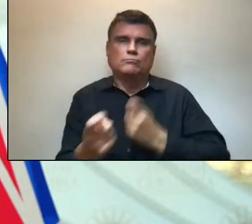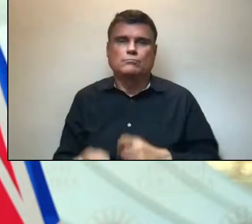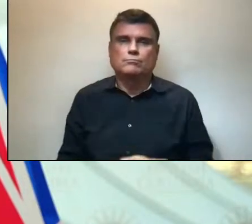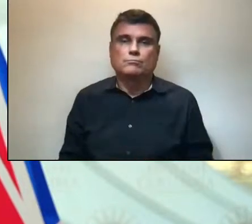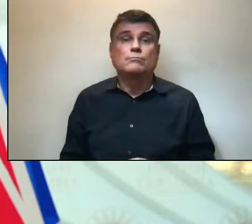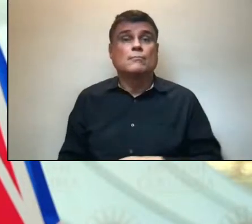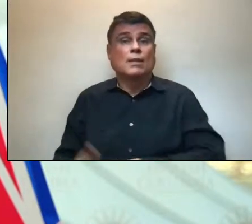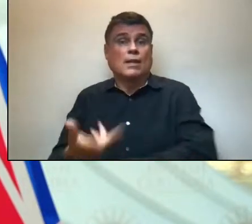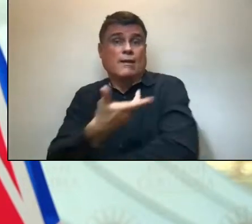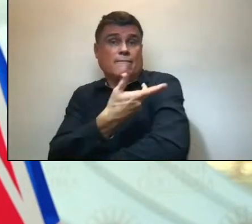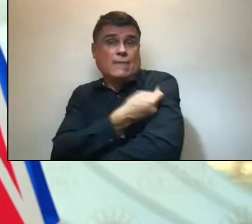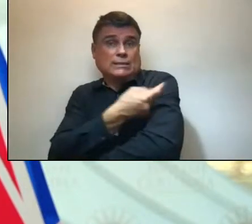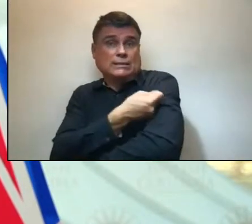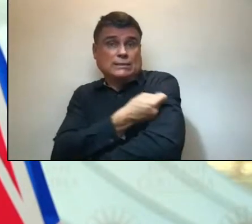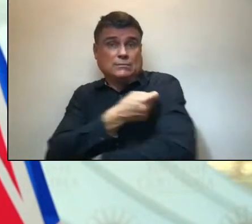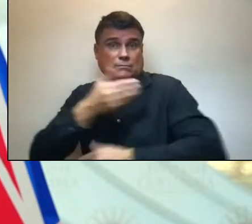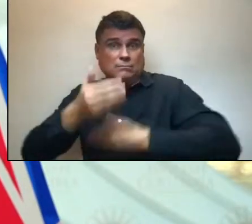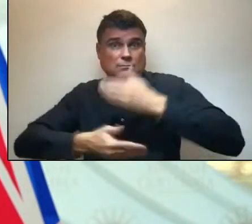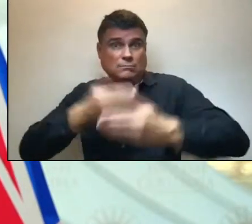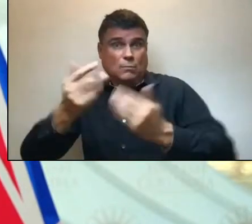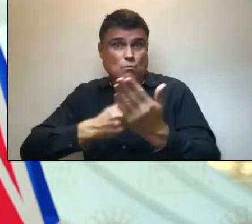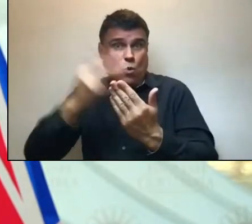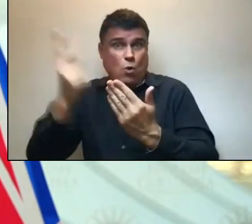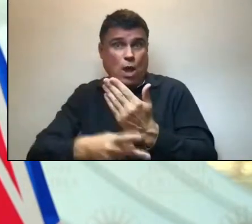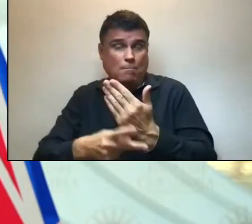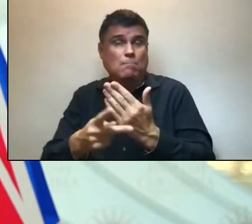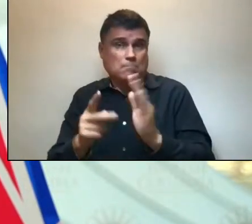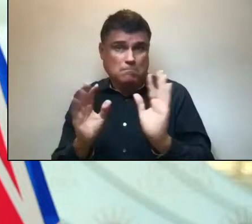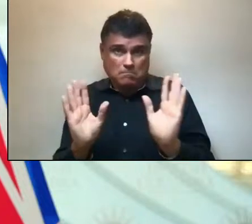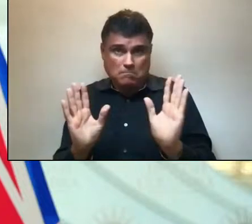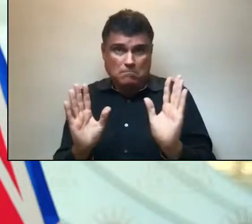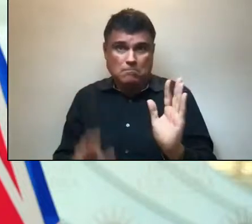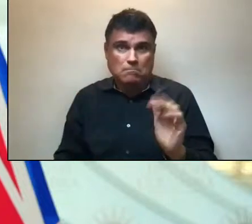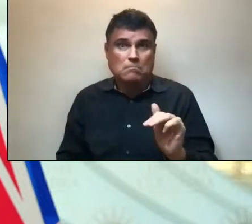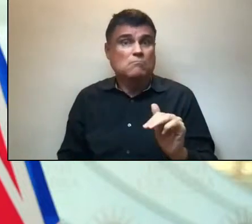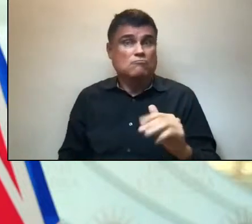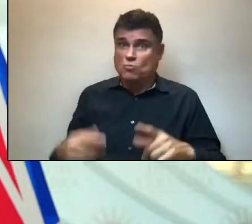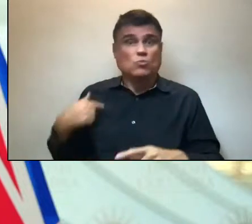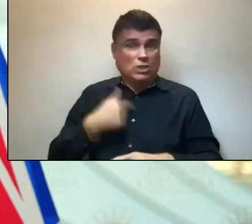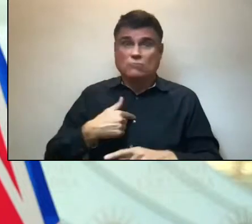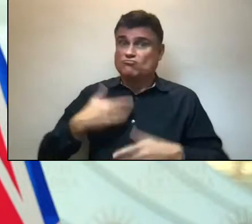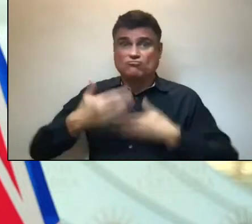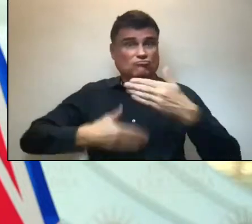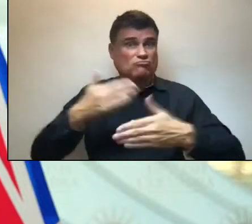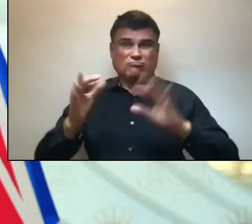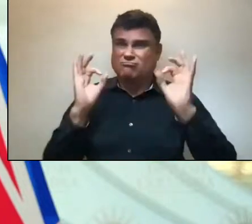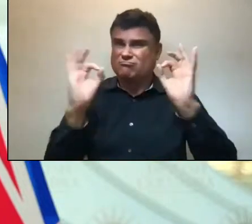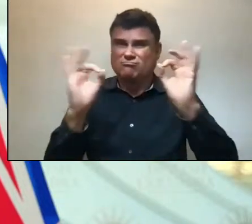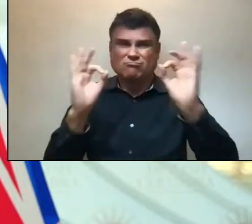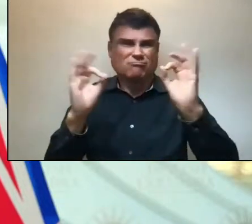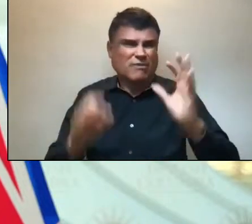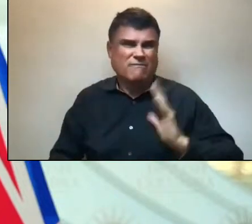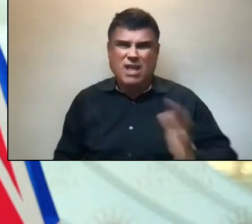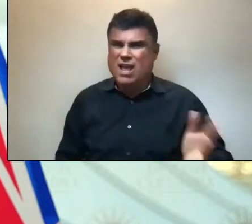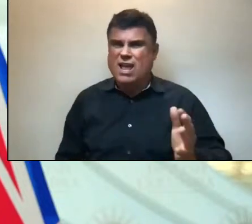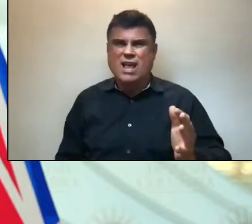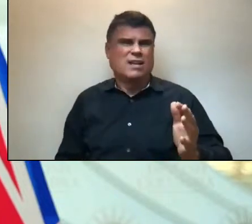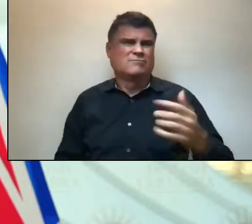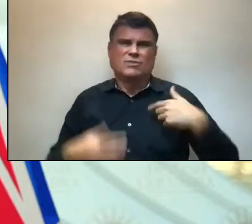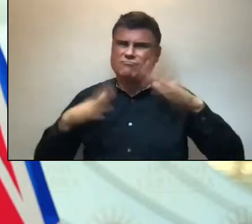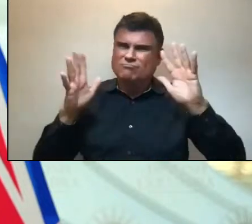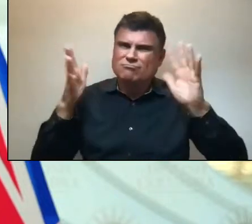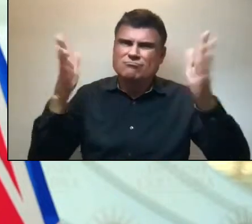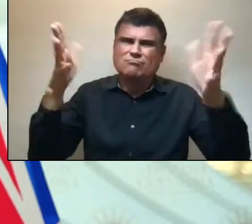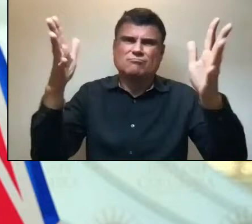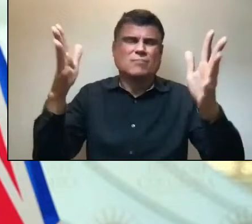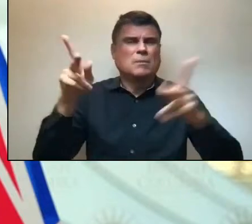and program in BC is going exceptionally well, and that's to the credit of the people of